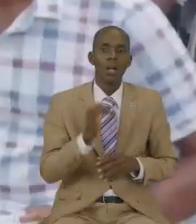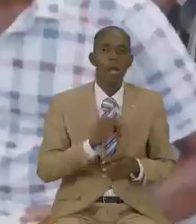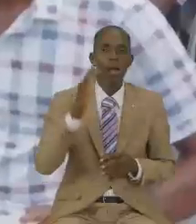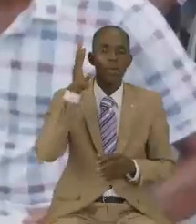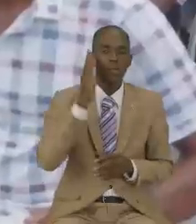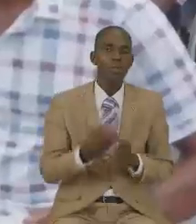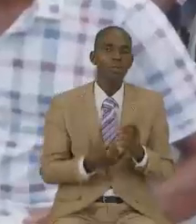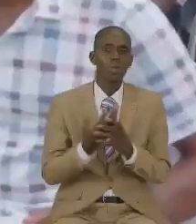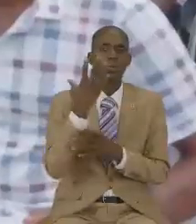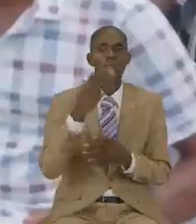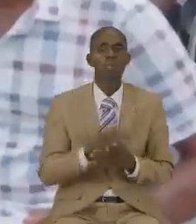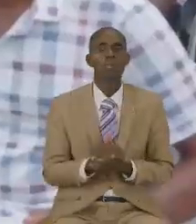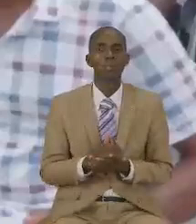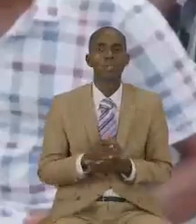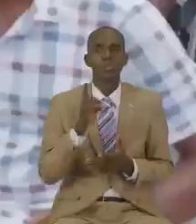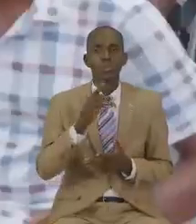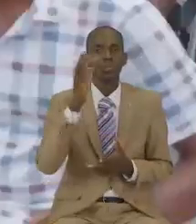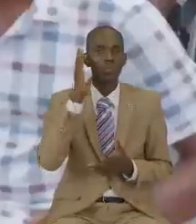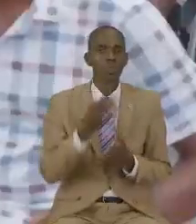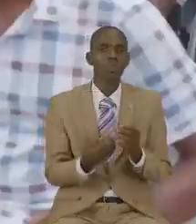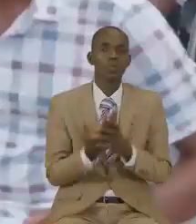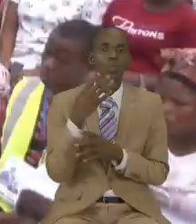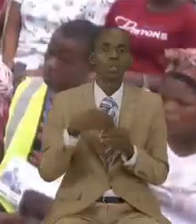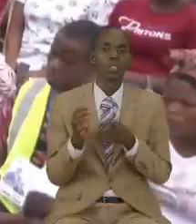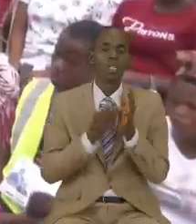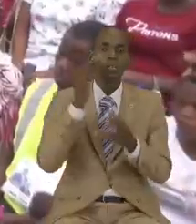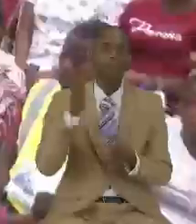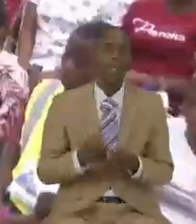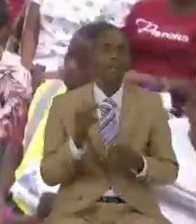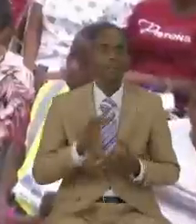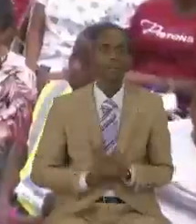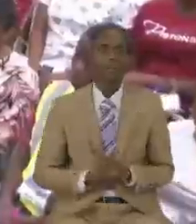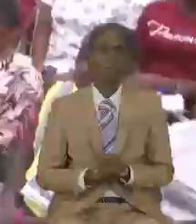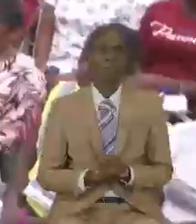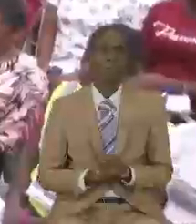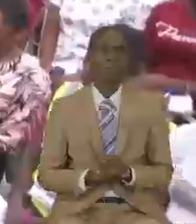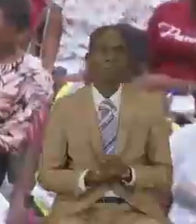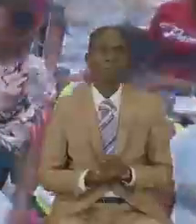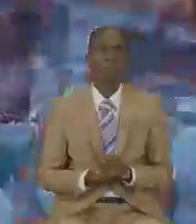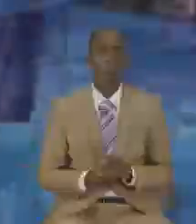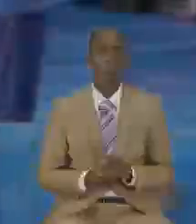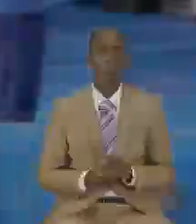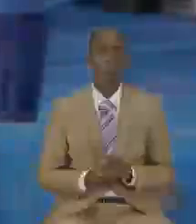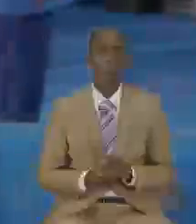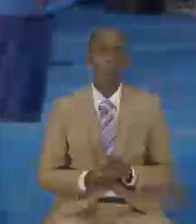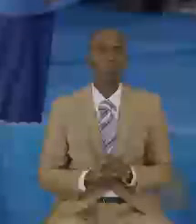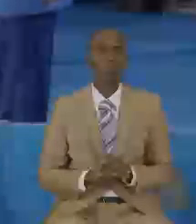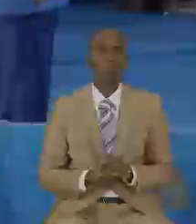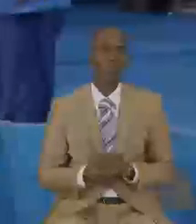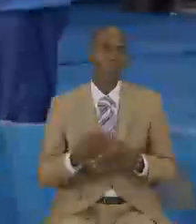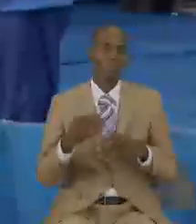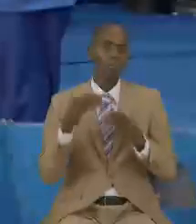grow. You will grow in Jesus' name. Enlisted for growth, for